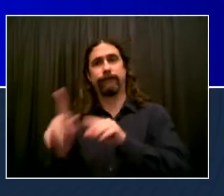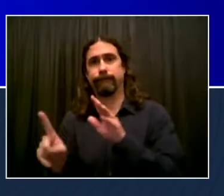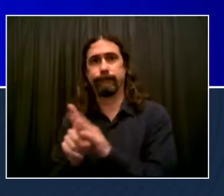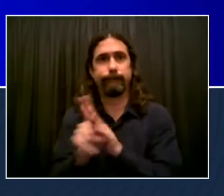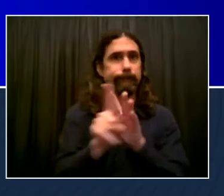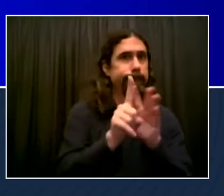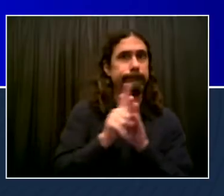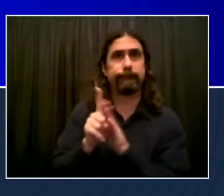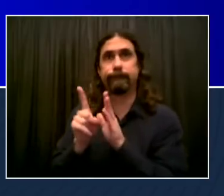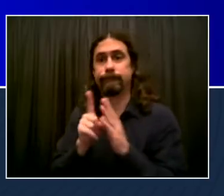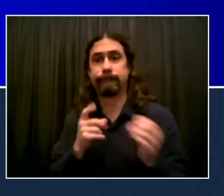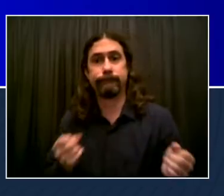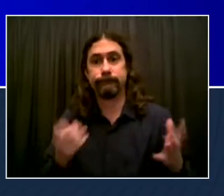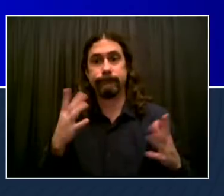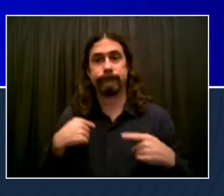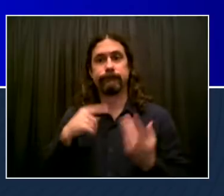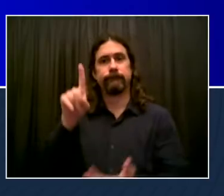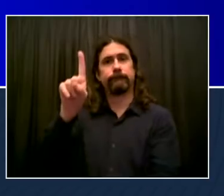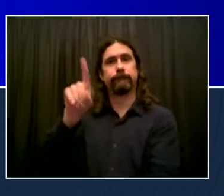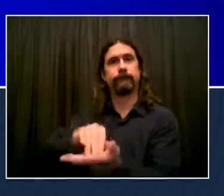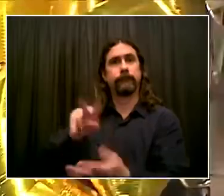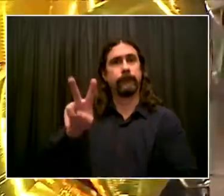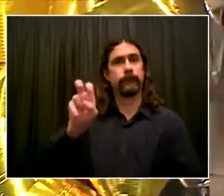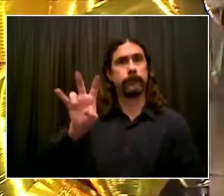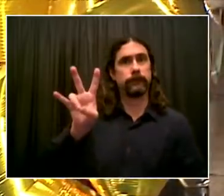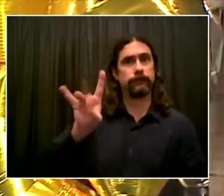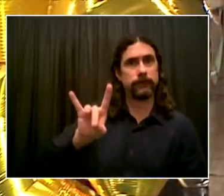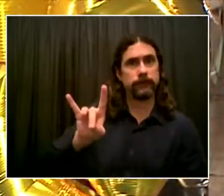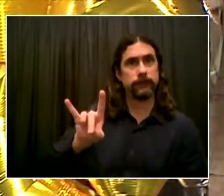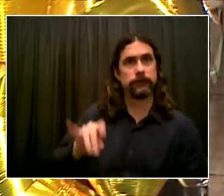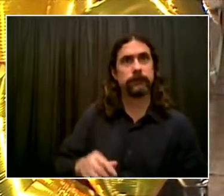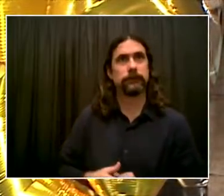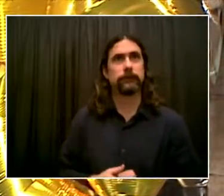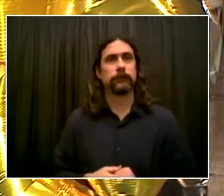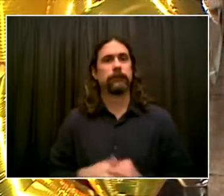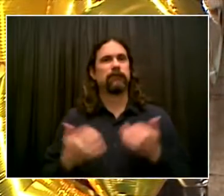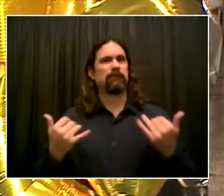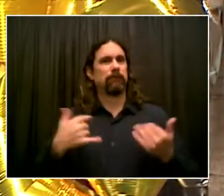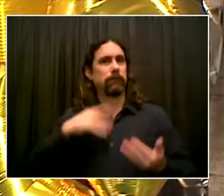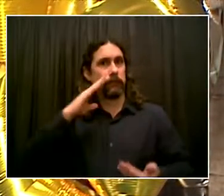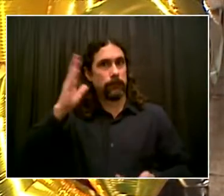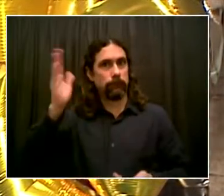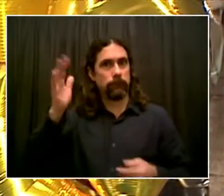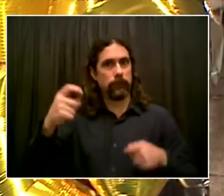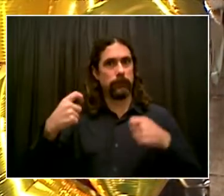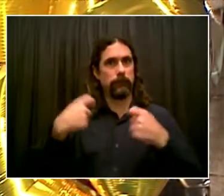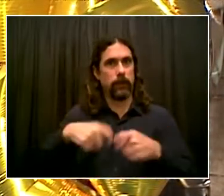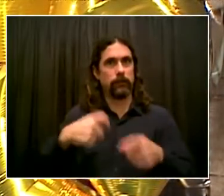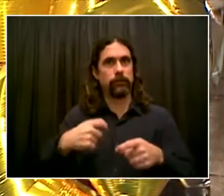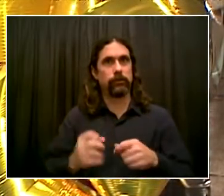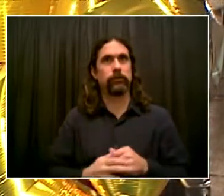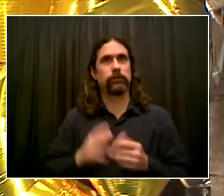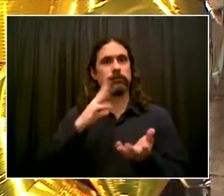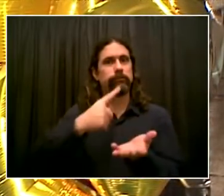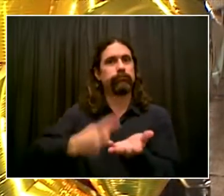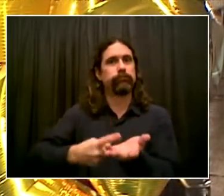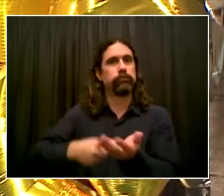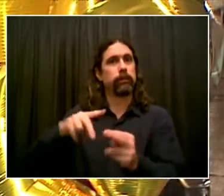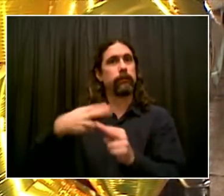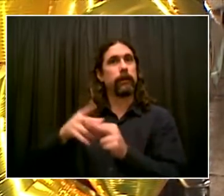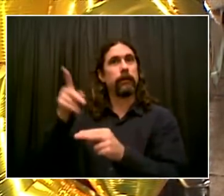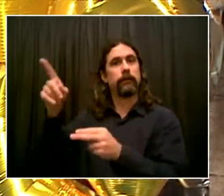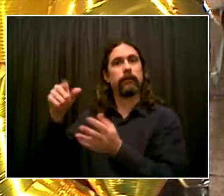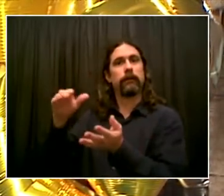few words in Spanish, and this is about the blood center, but also the future of this city as the public health capital of the world.